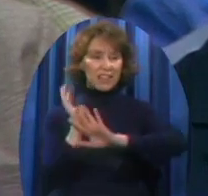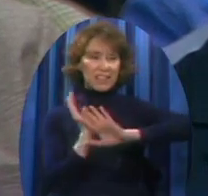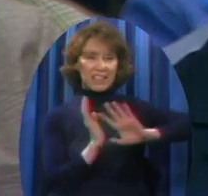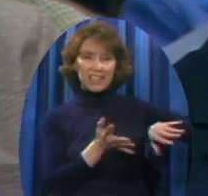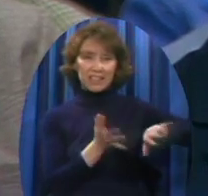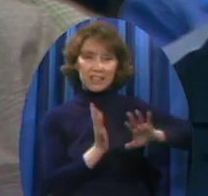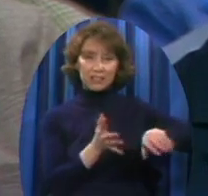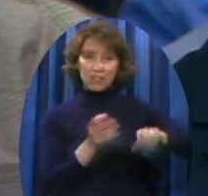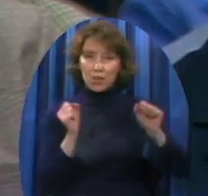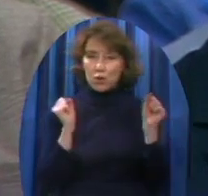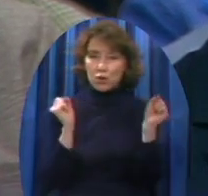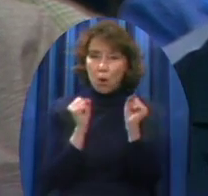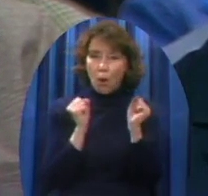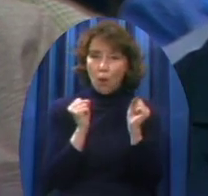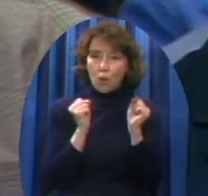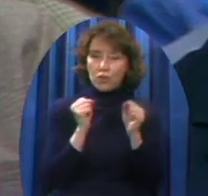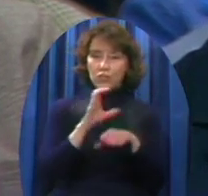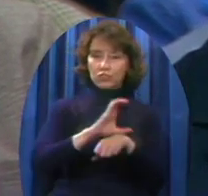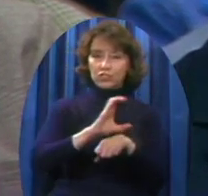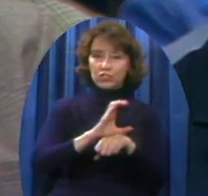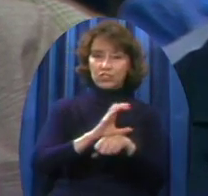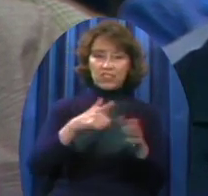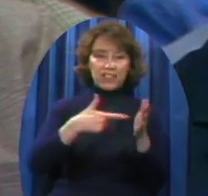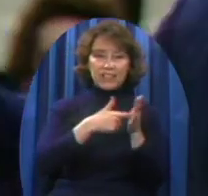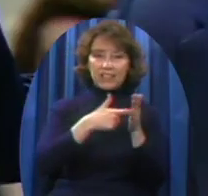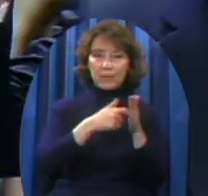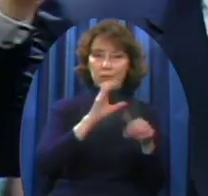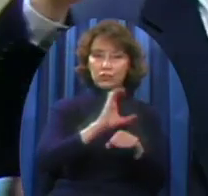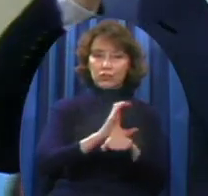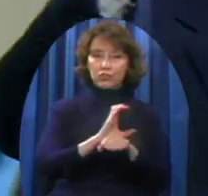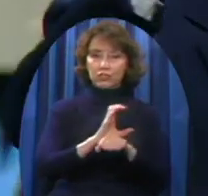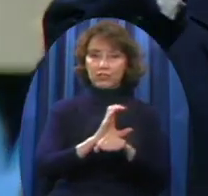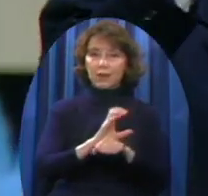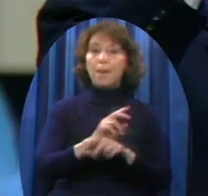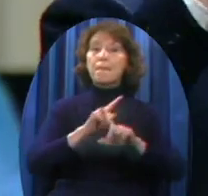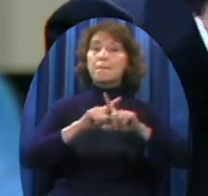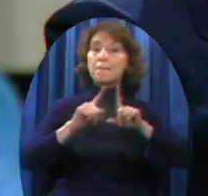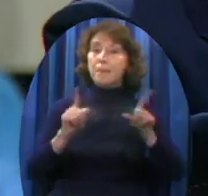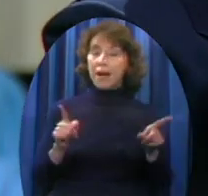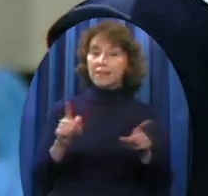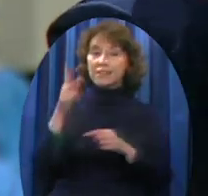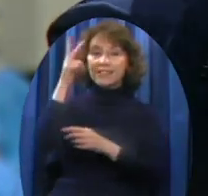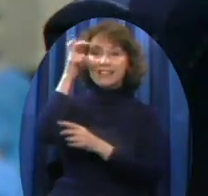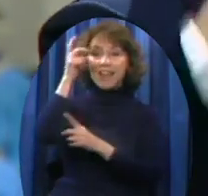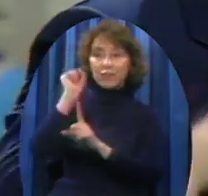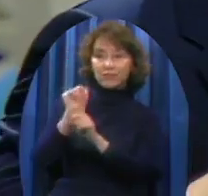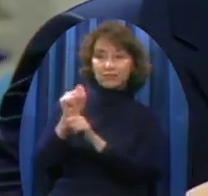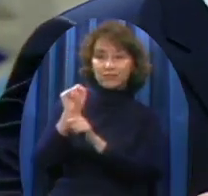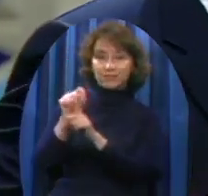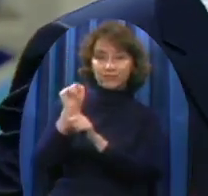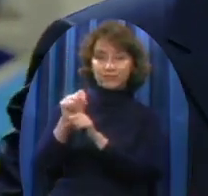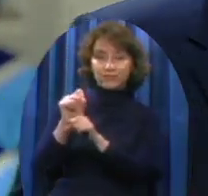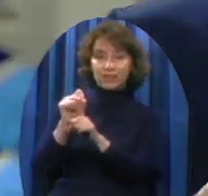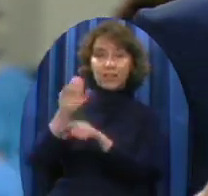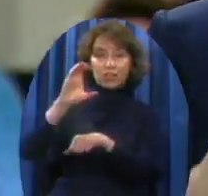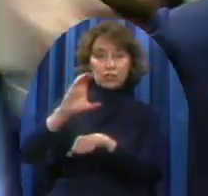Don't worry about the religious morgues where nothing's happening. You get down where those churches are getting people saved and putting homes back together and bust